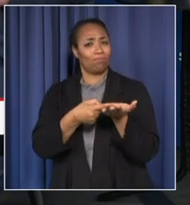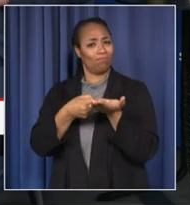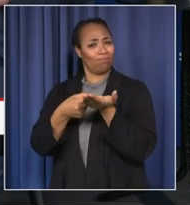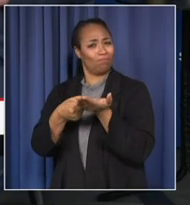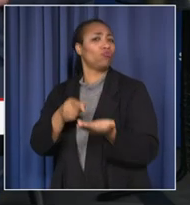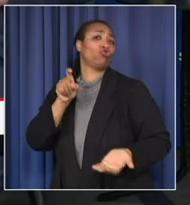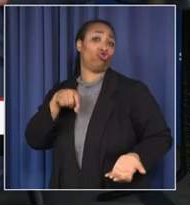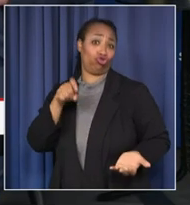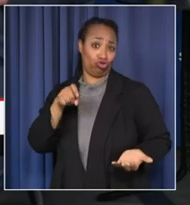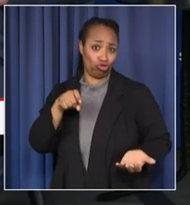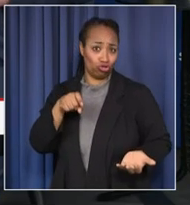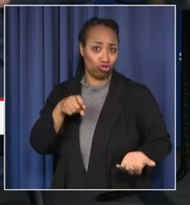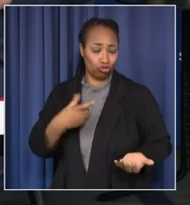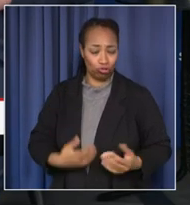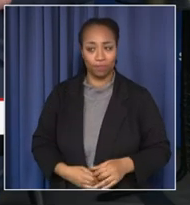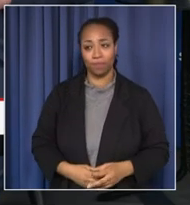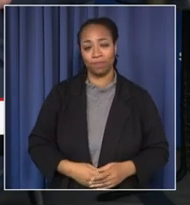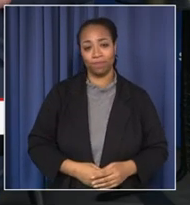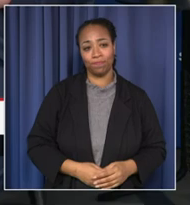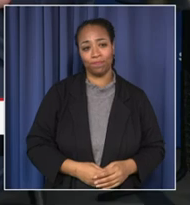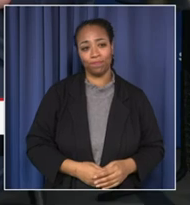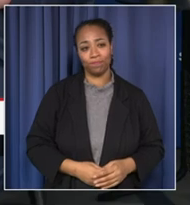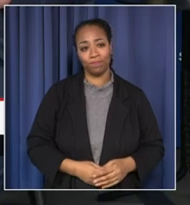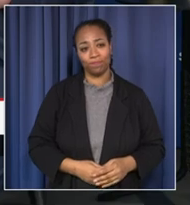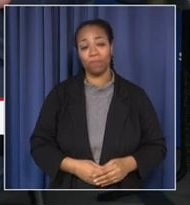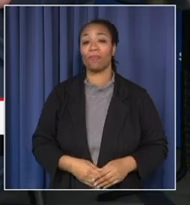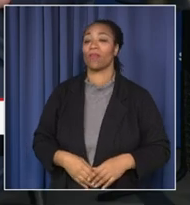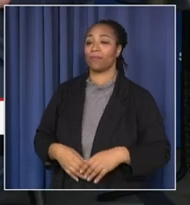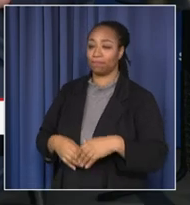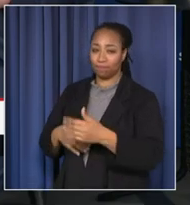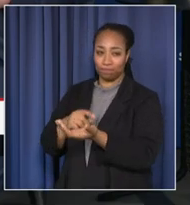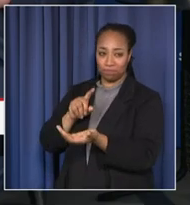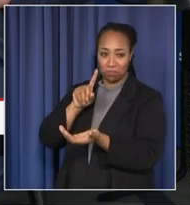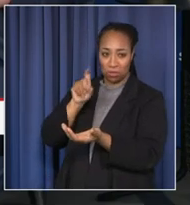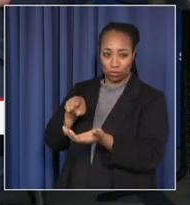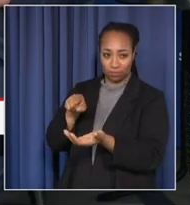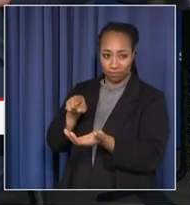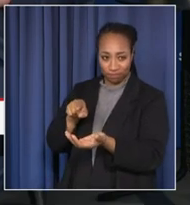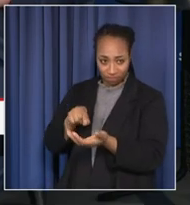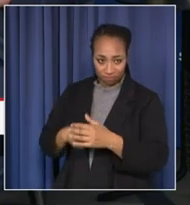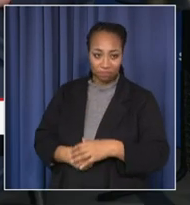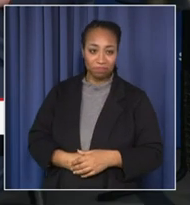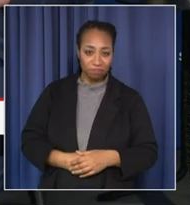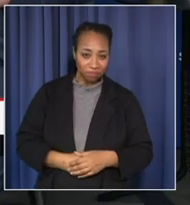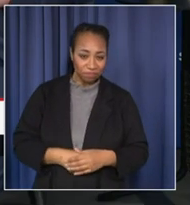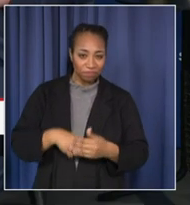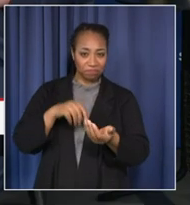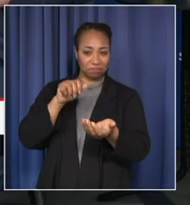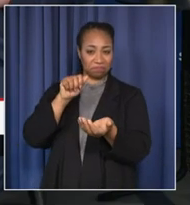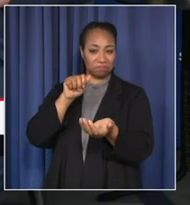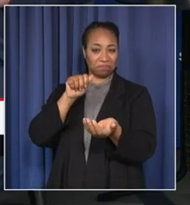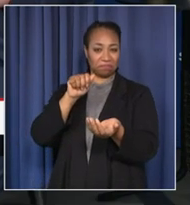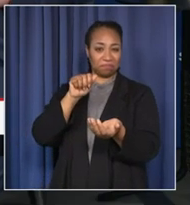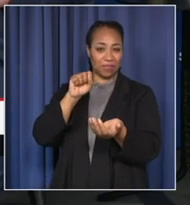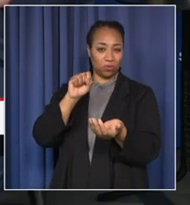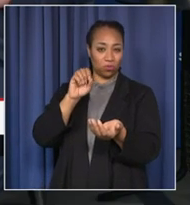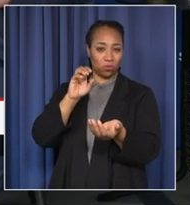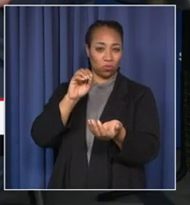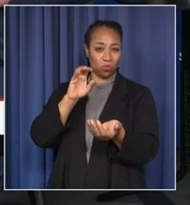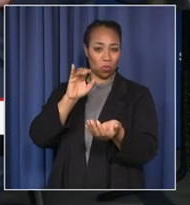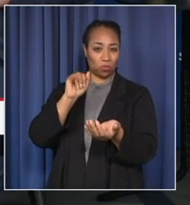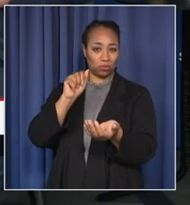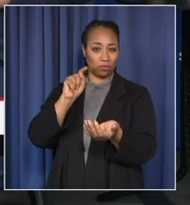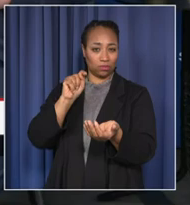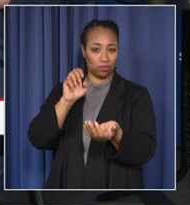the audience here. Associated Press reporter Ashraf Khalil sends in the following question. What do you expect the economic impact to be on the